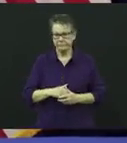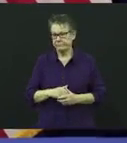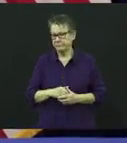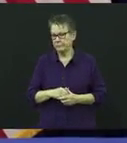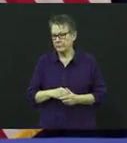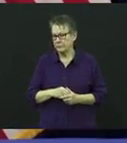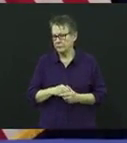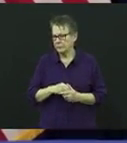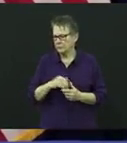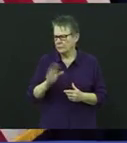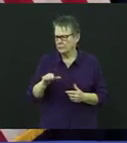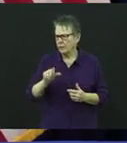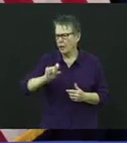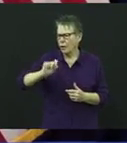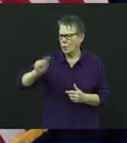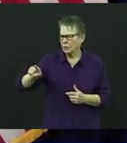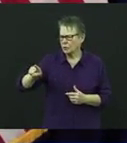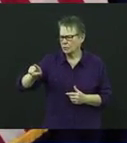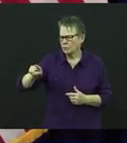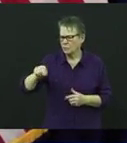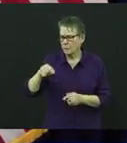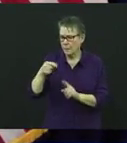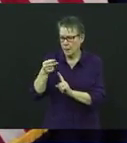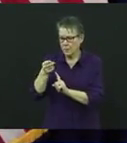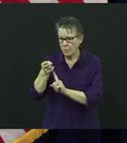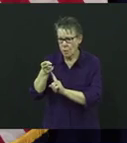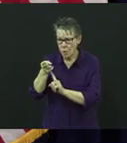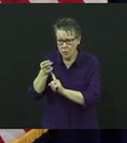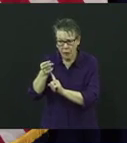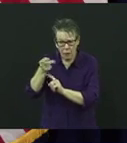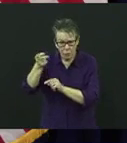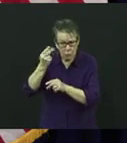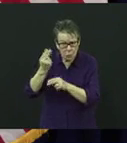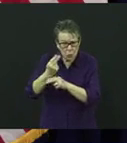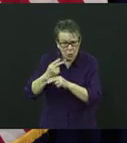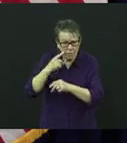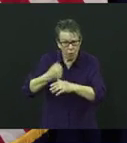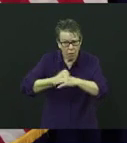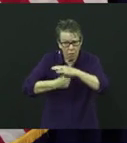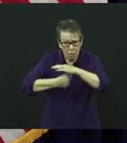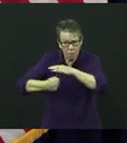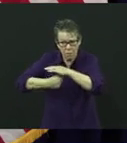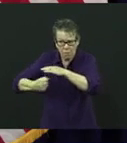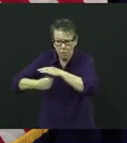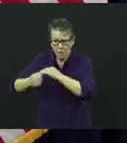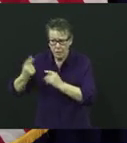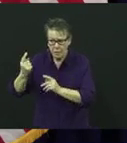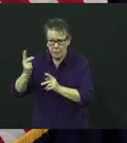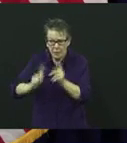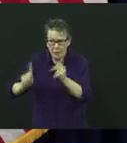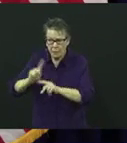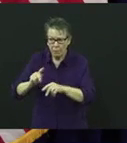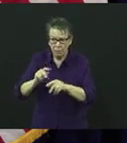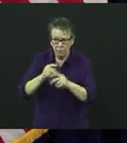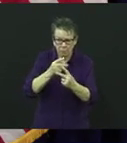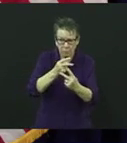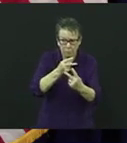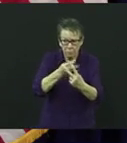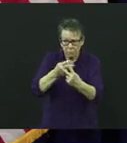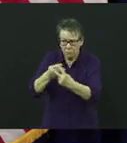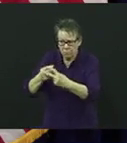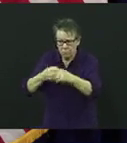hotels being used for quarantine. Do we know what that would look like, or if that's going to happen? And then I have more questions. Keep going. Okay.